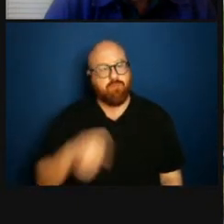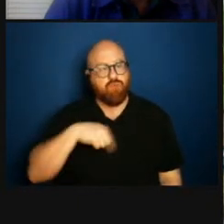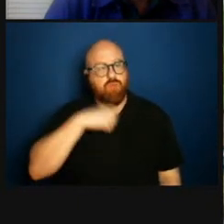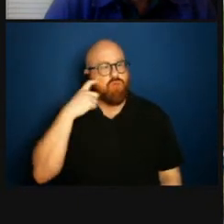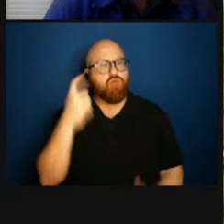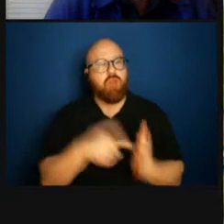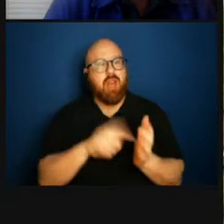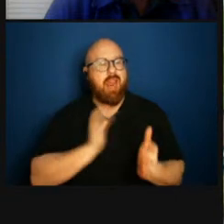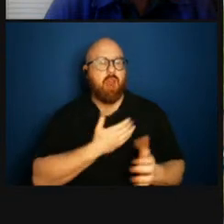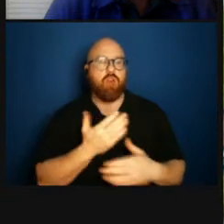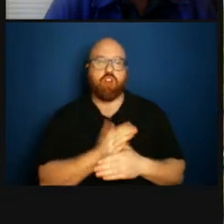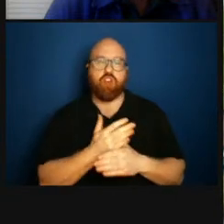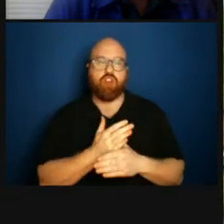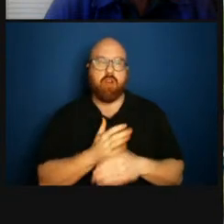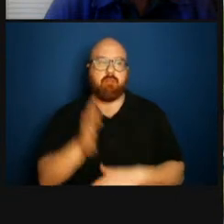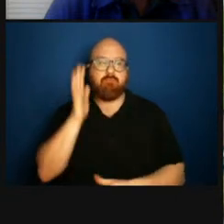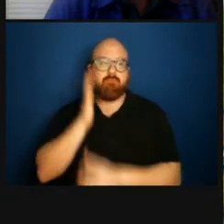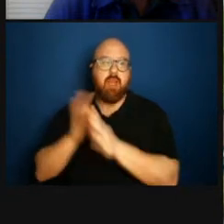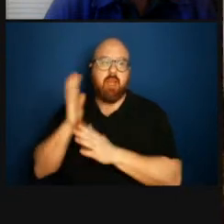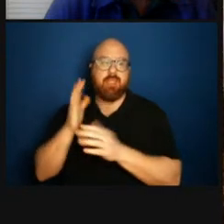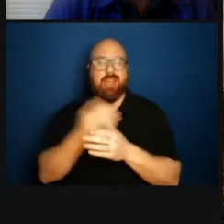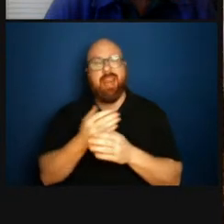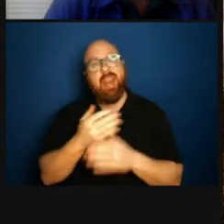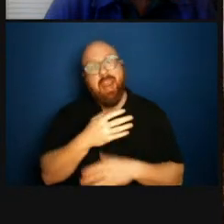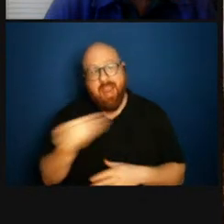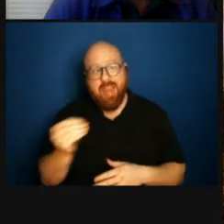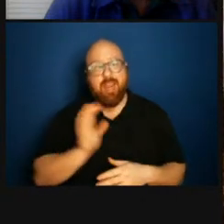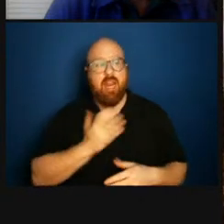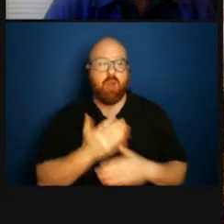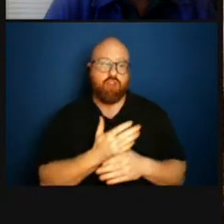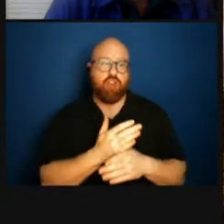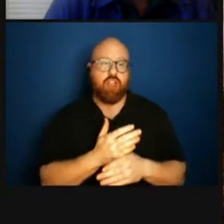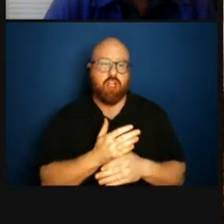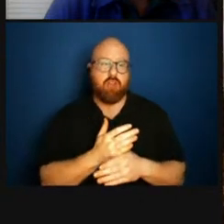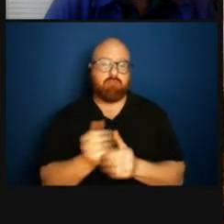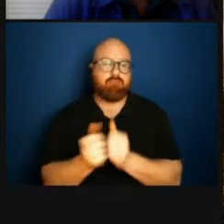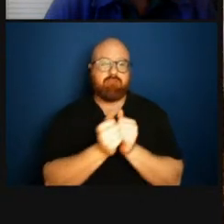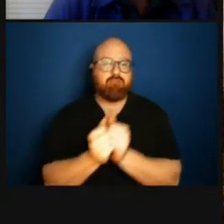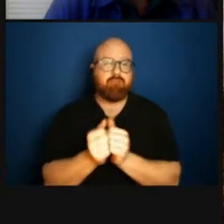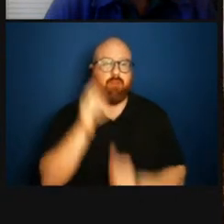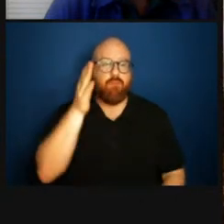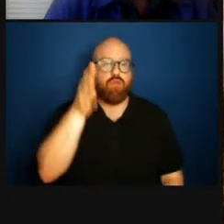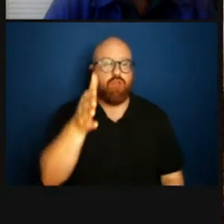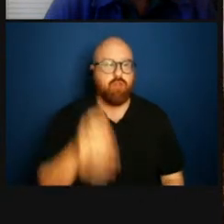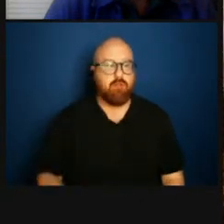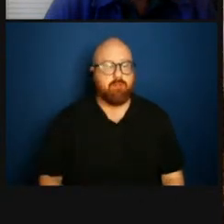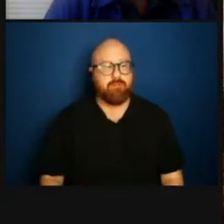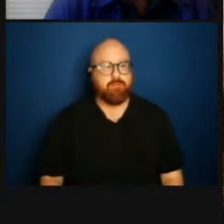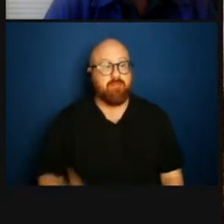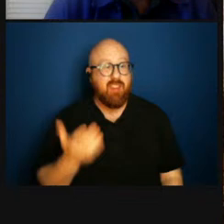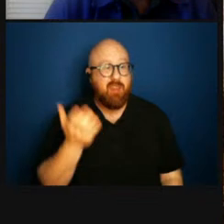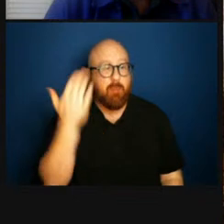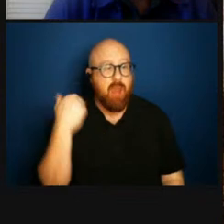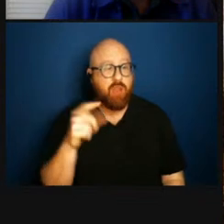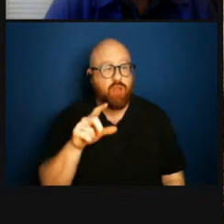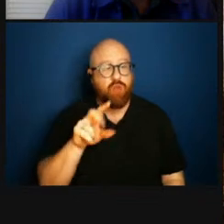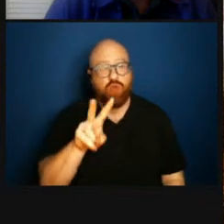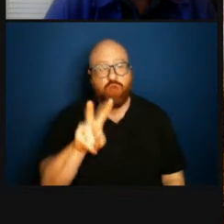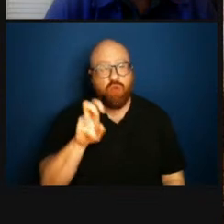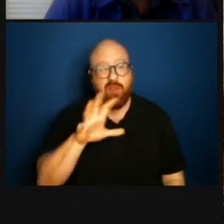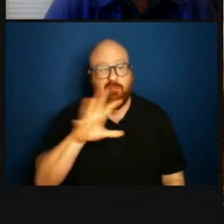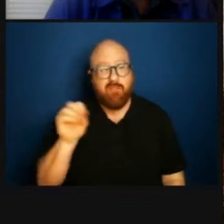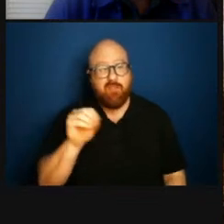and our shared future. Next. In the last 250 years, Maryland has had firsts in